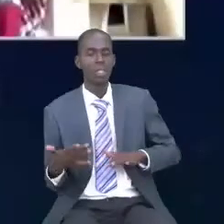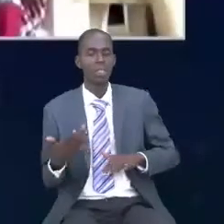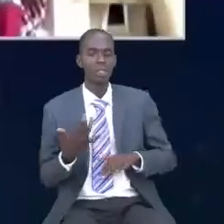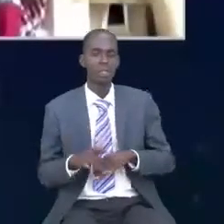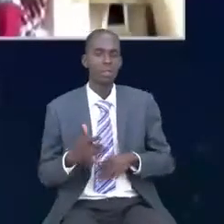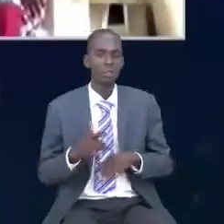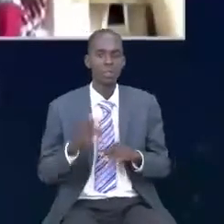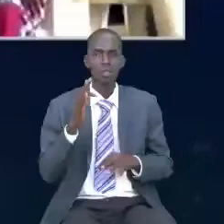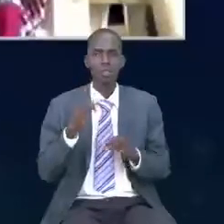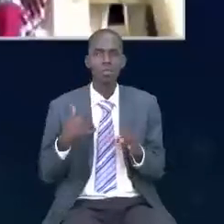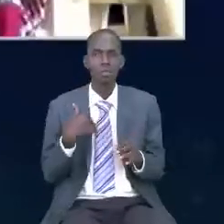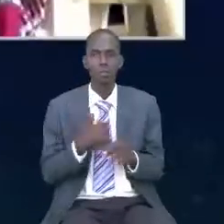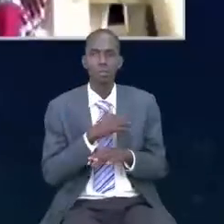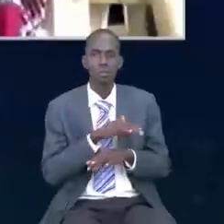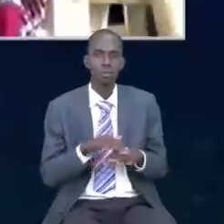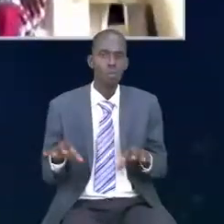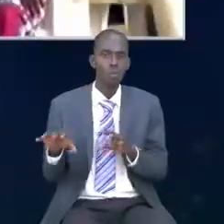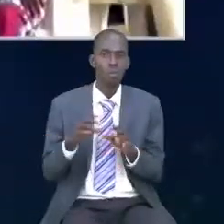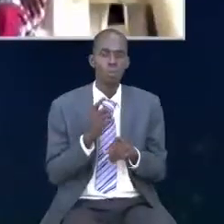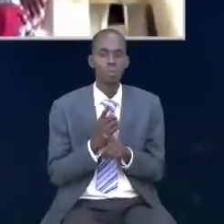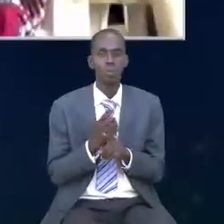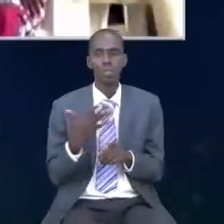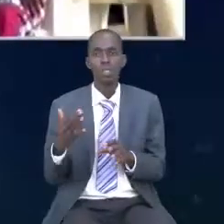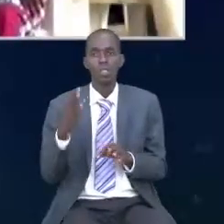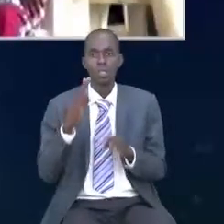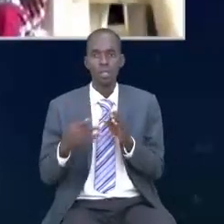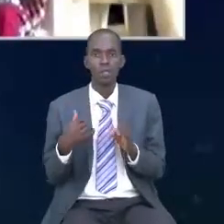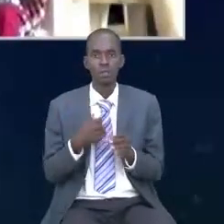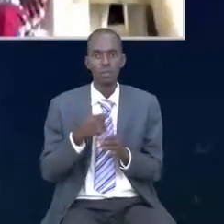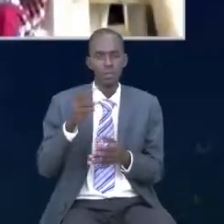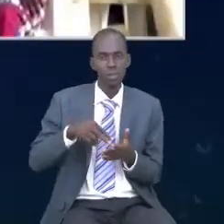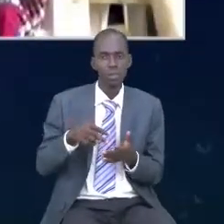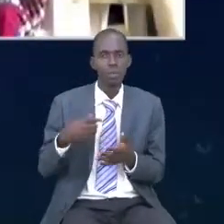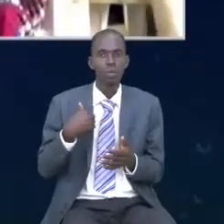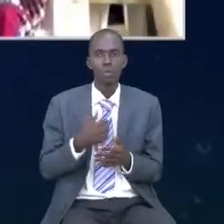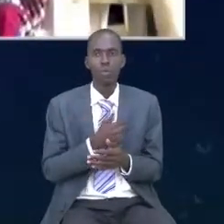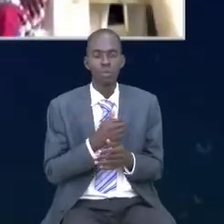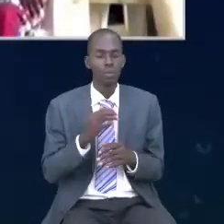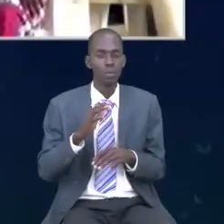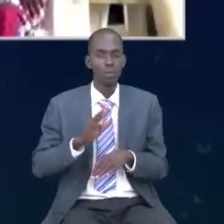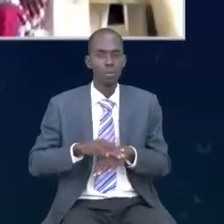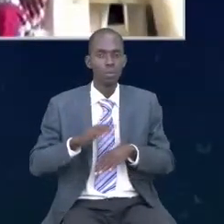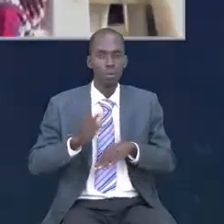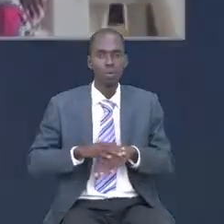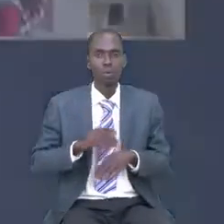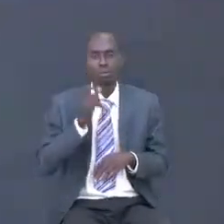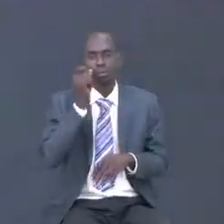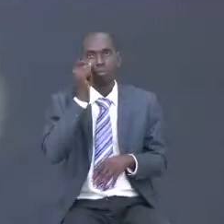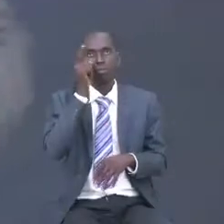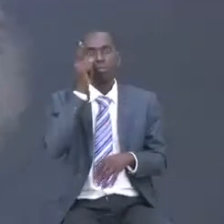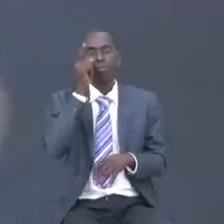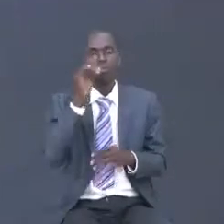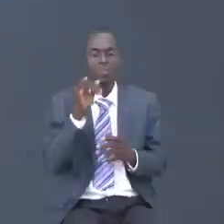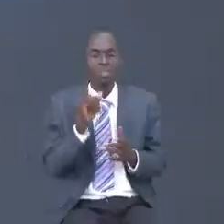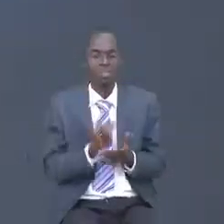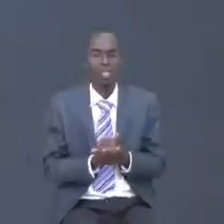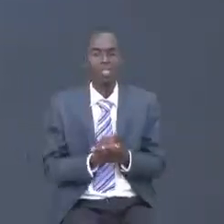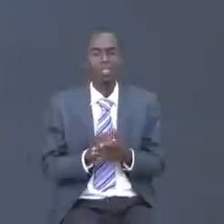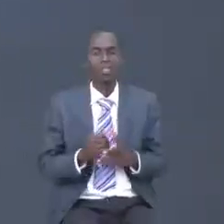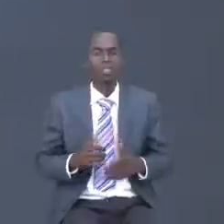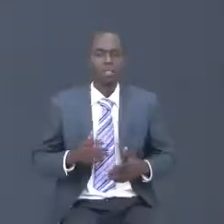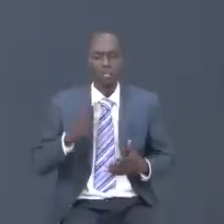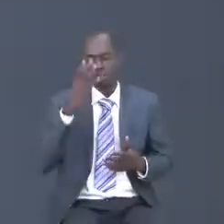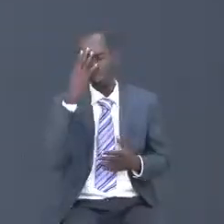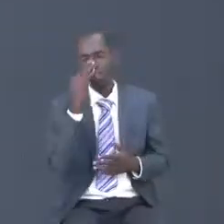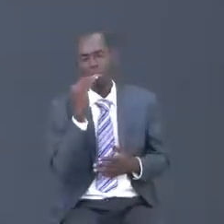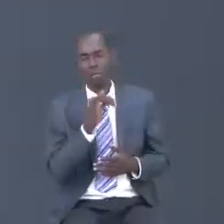read. But when you read, you wake up that sleeping giant and that sleeping professor that is on the inside